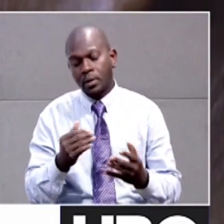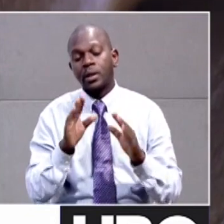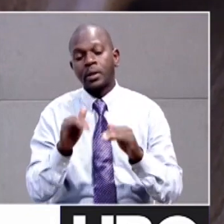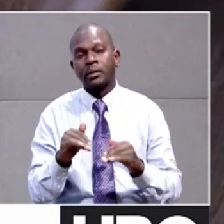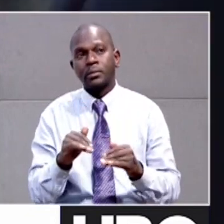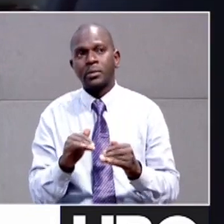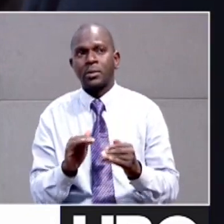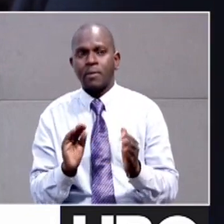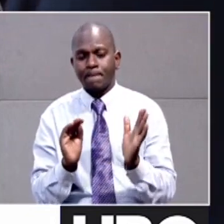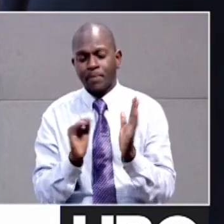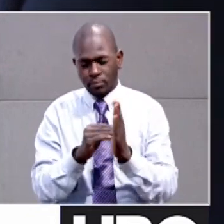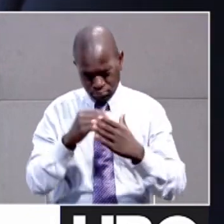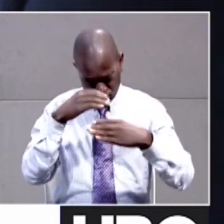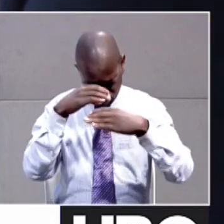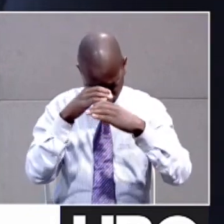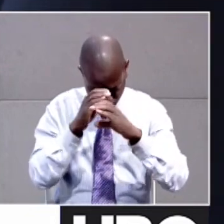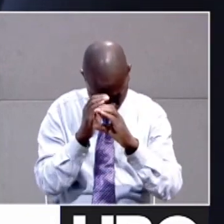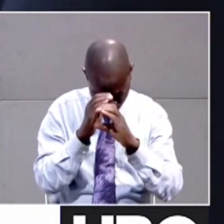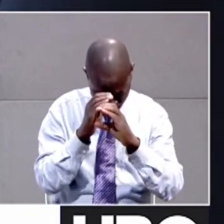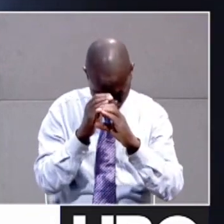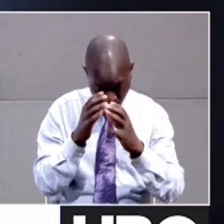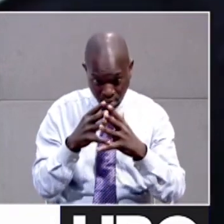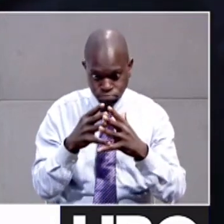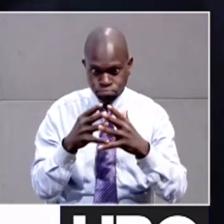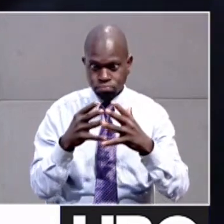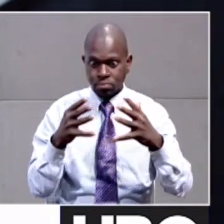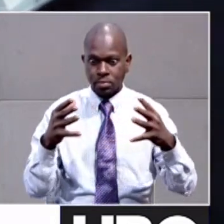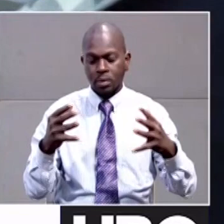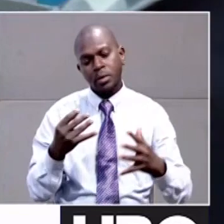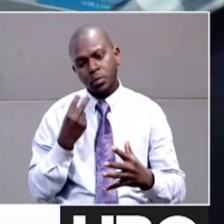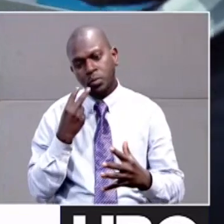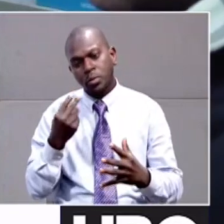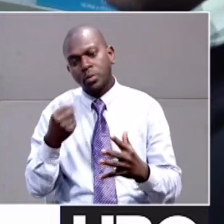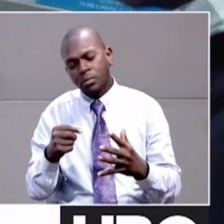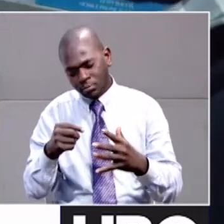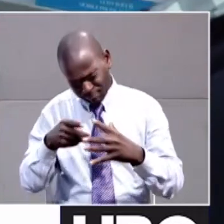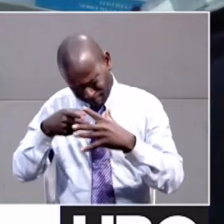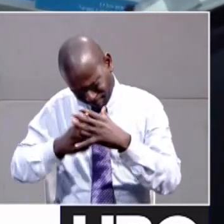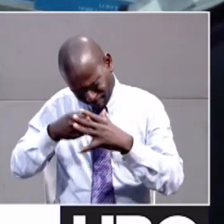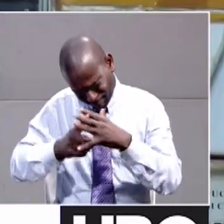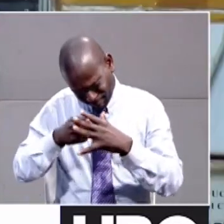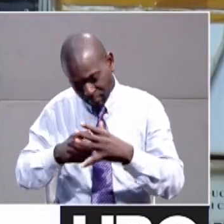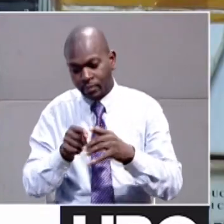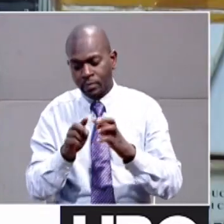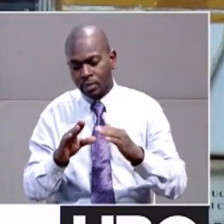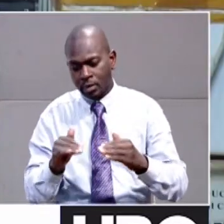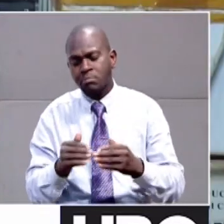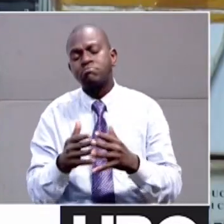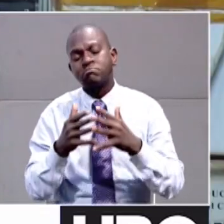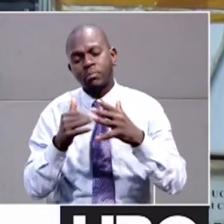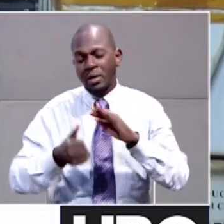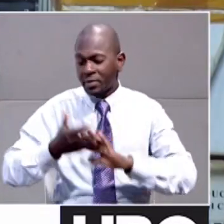put something in the microscope, they can make it very big, and you see where you are repairing. You can repair very